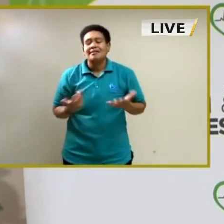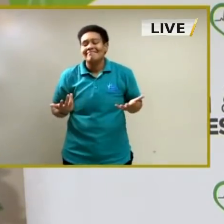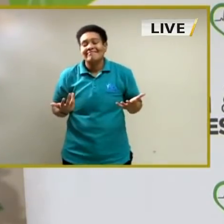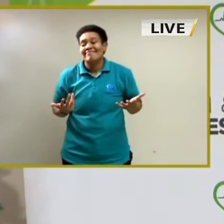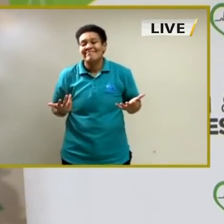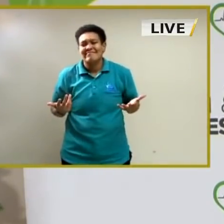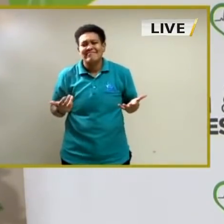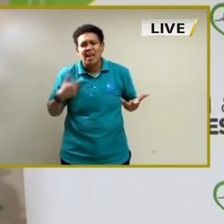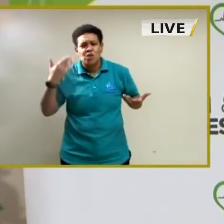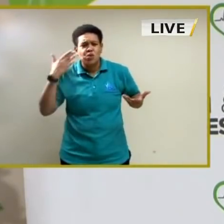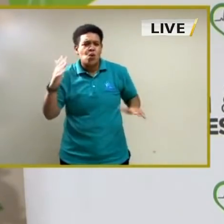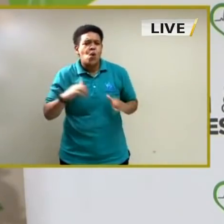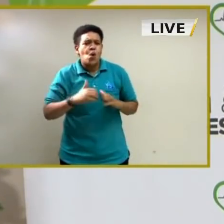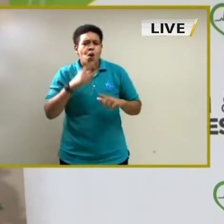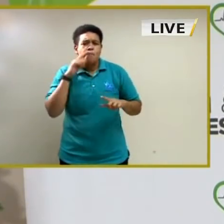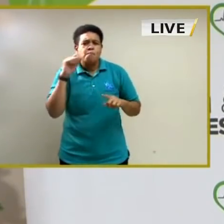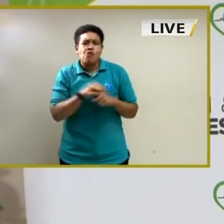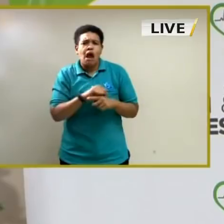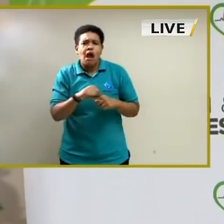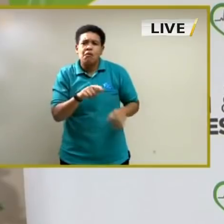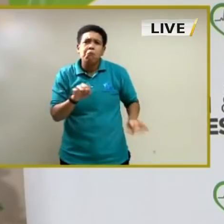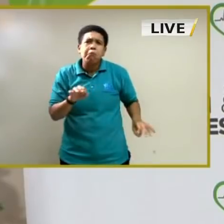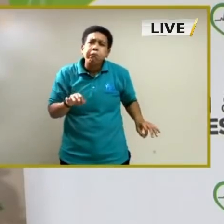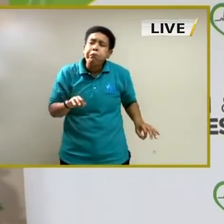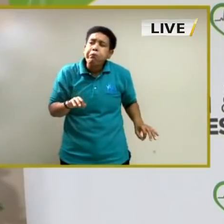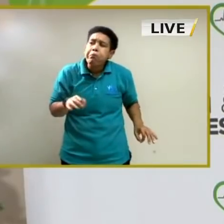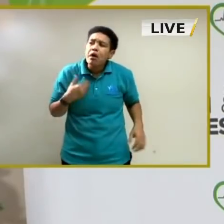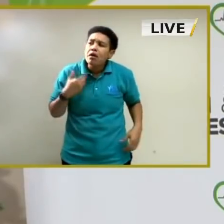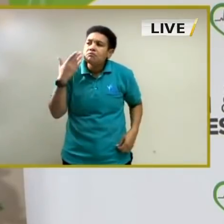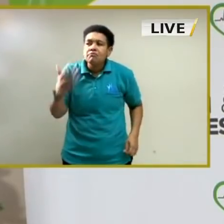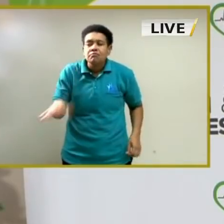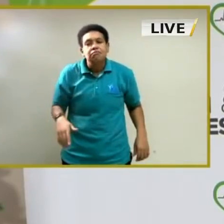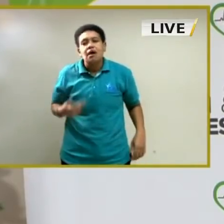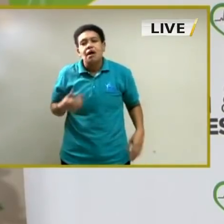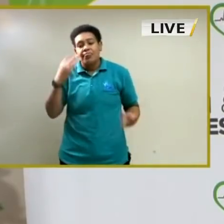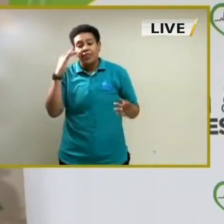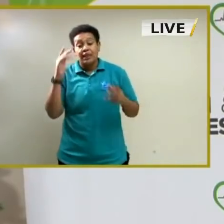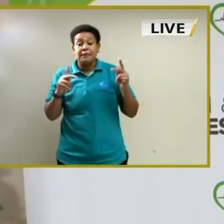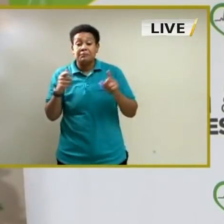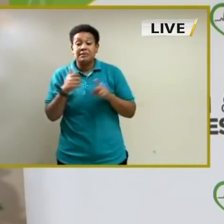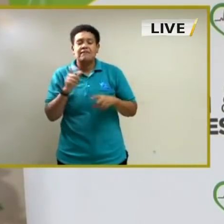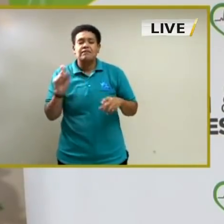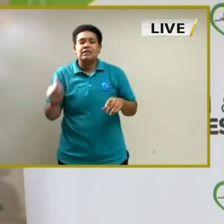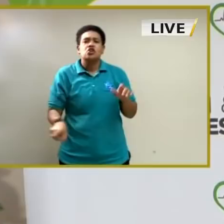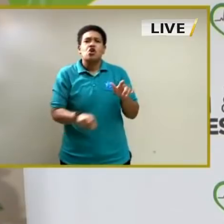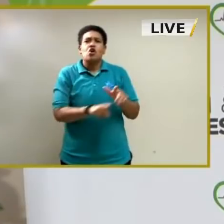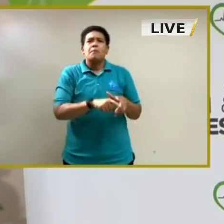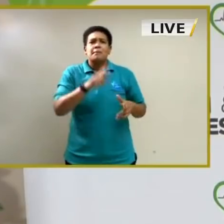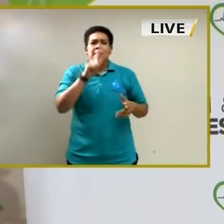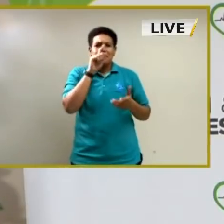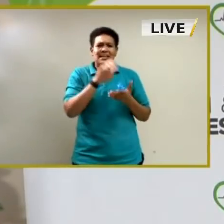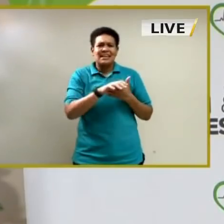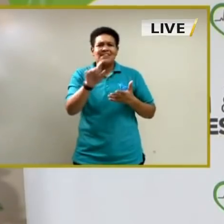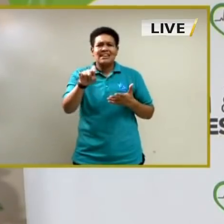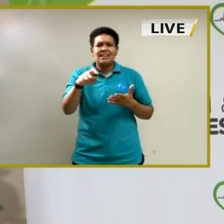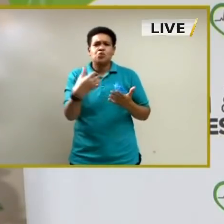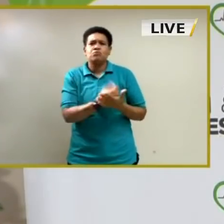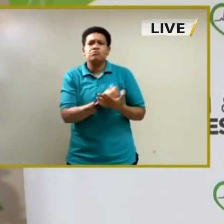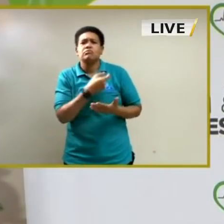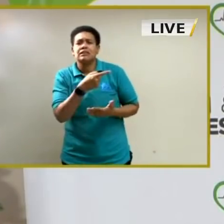I don't know how practical that is. I think persons need to come to terms with the need to take the